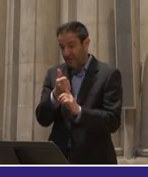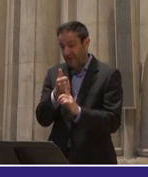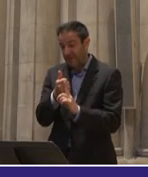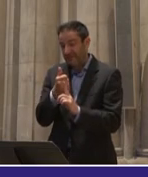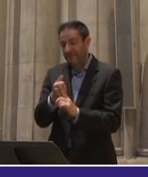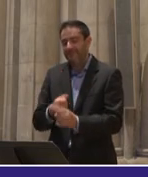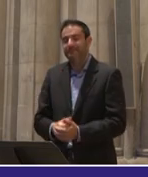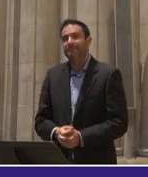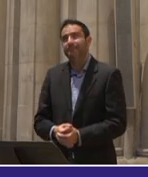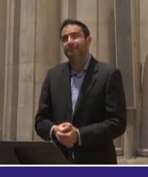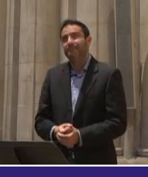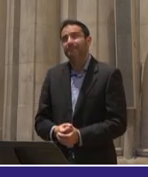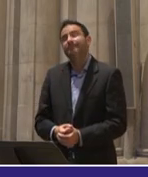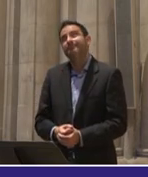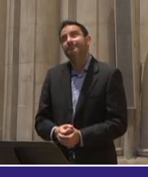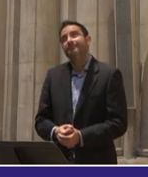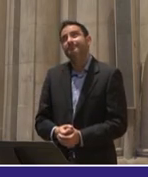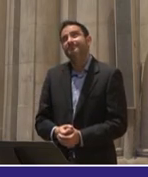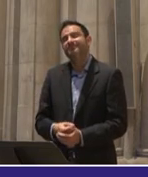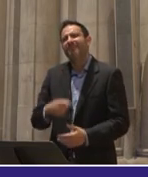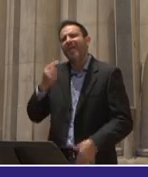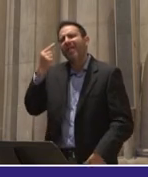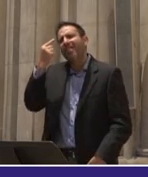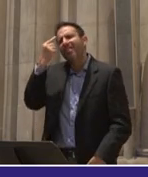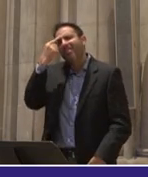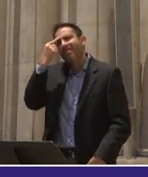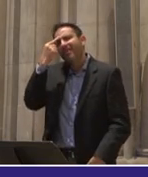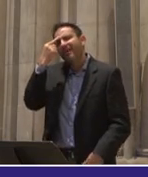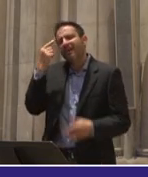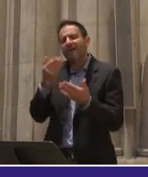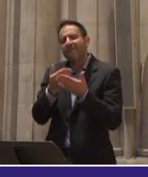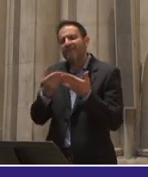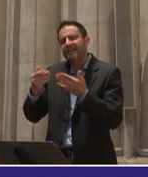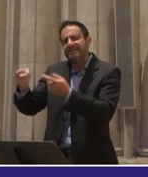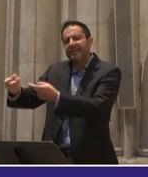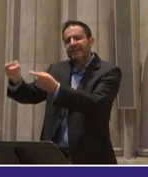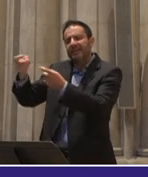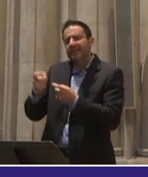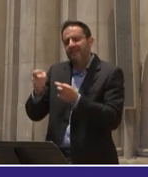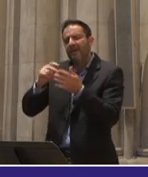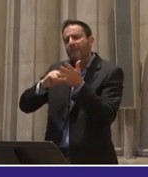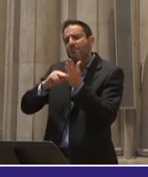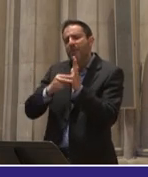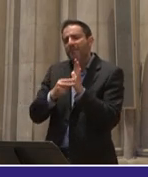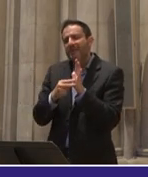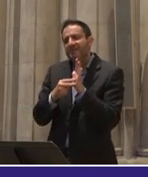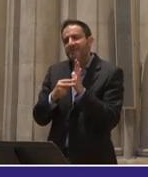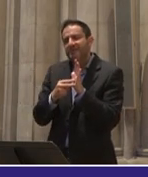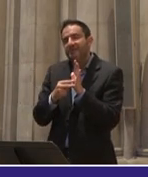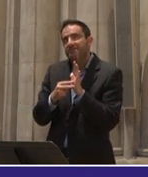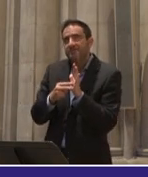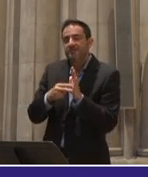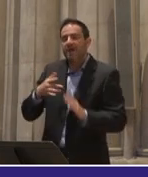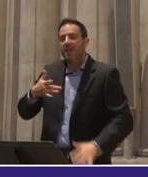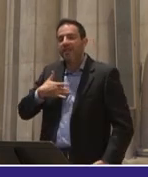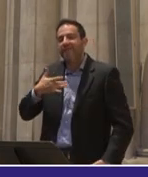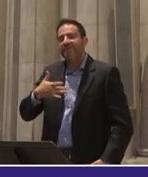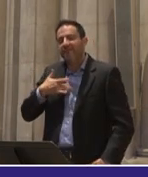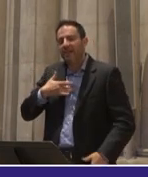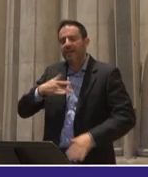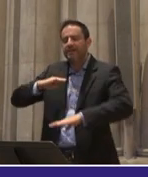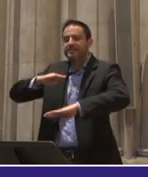is to think of those things that give you a deep sense of purpose inside and that feeling of